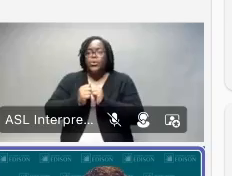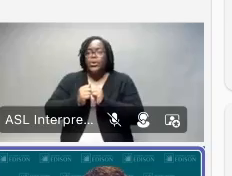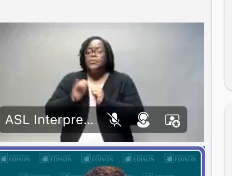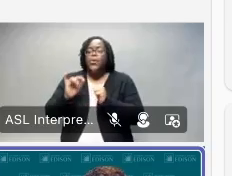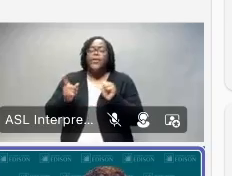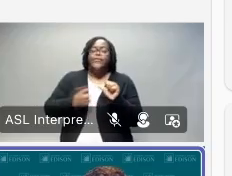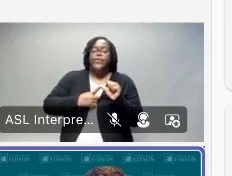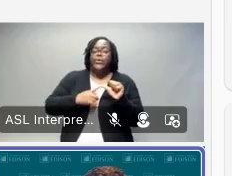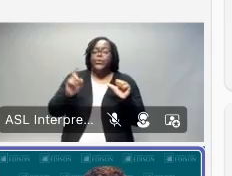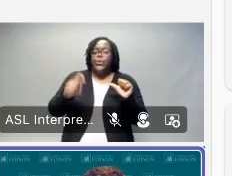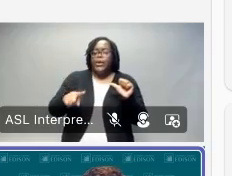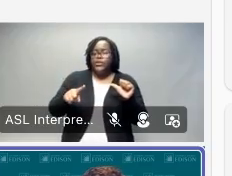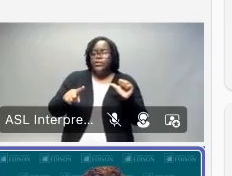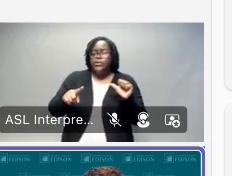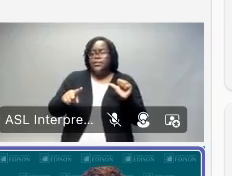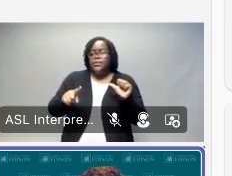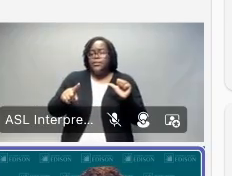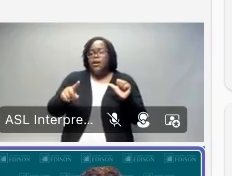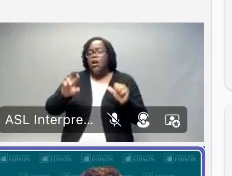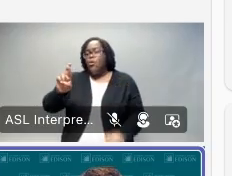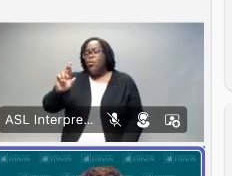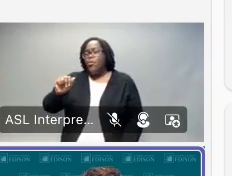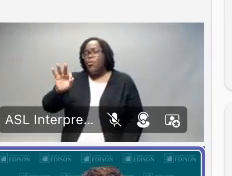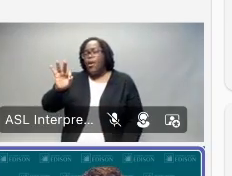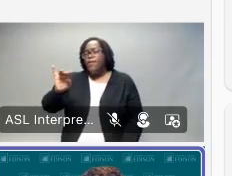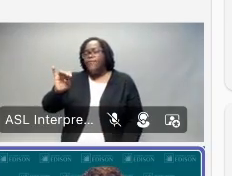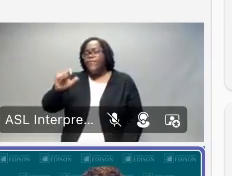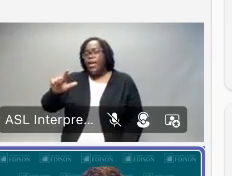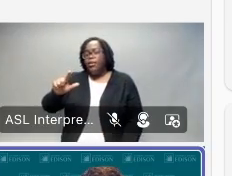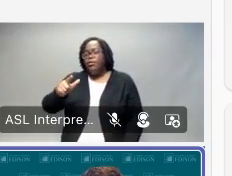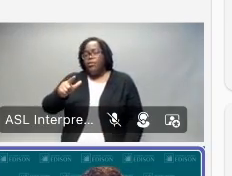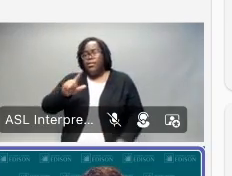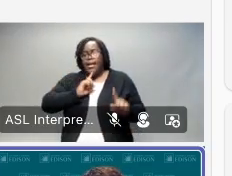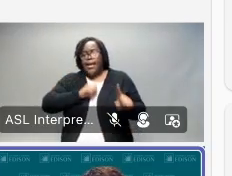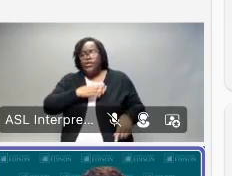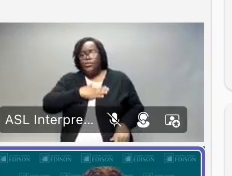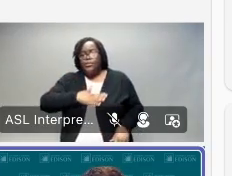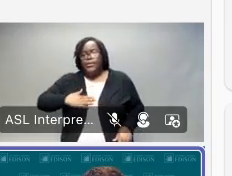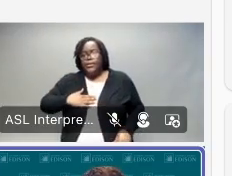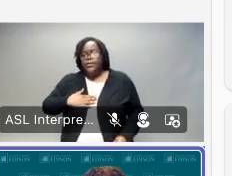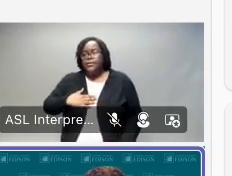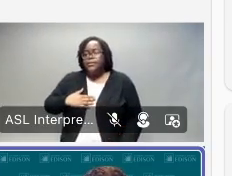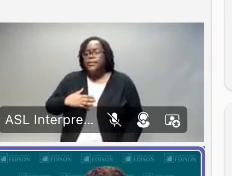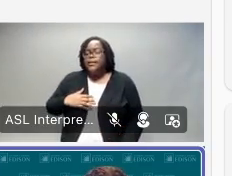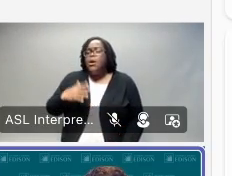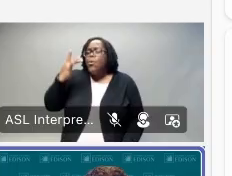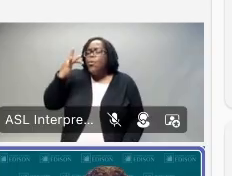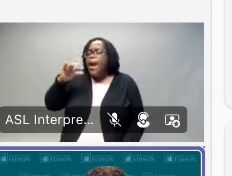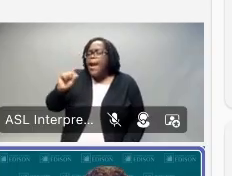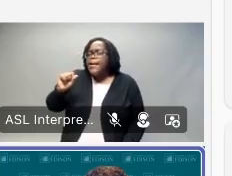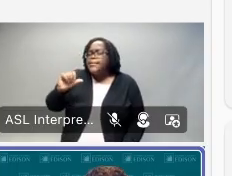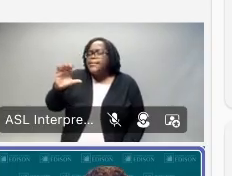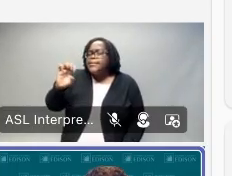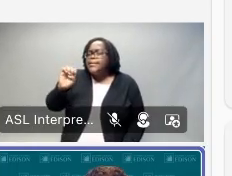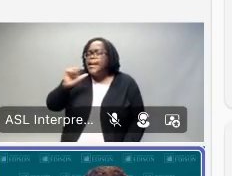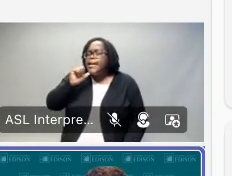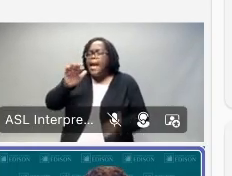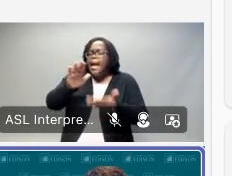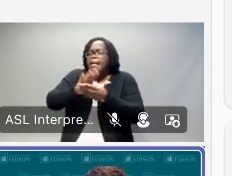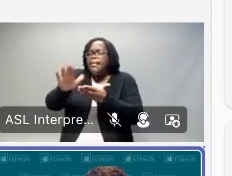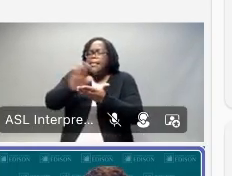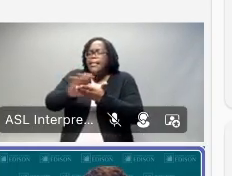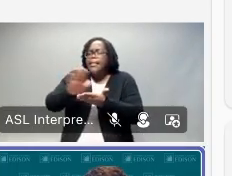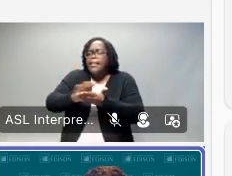first one I'm going to give to my colleague Raphael. This is from Ruthie Brock. Why does SCE not clear brush on their own SCE